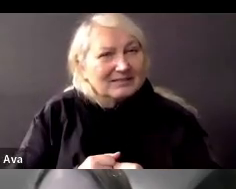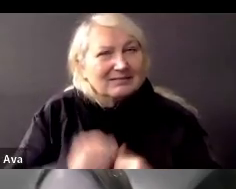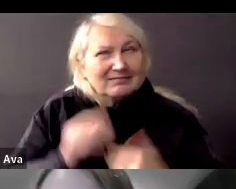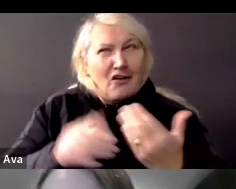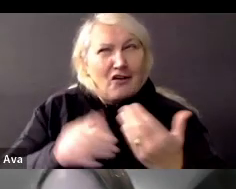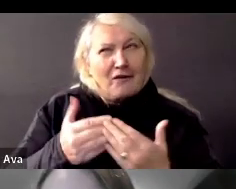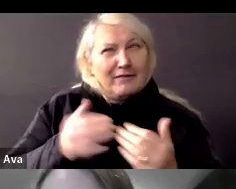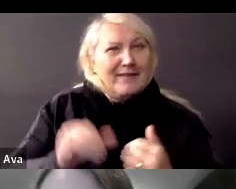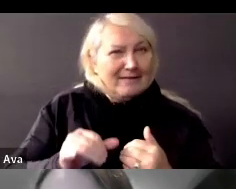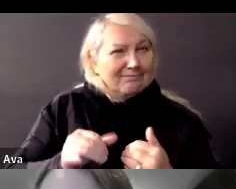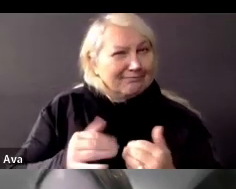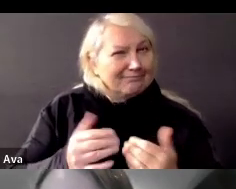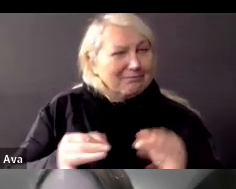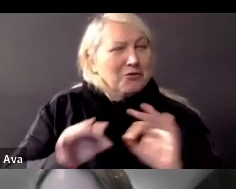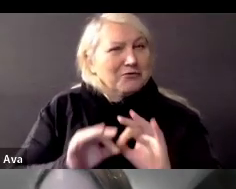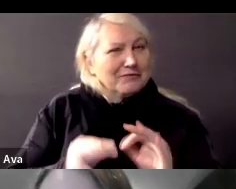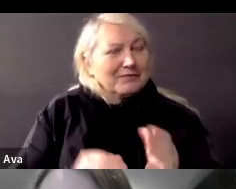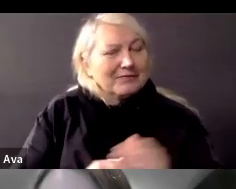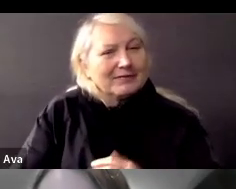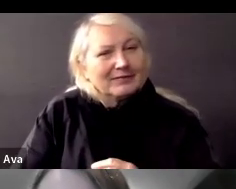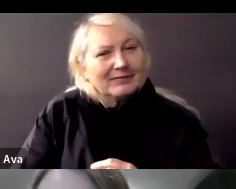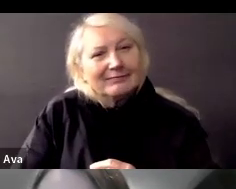And